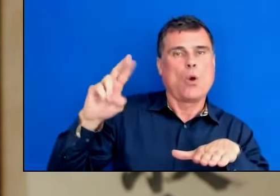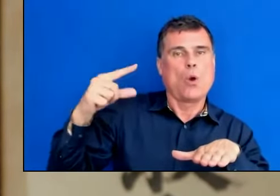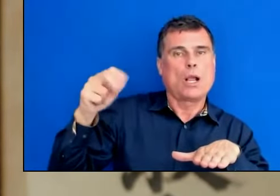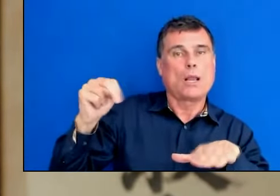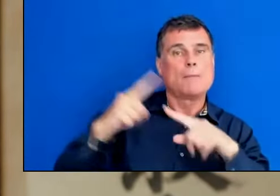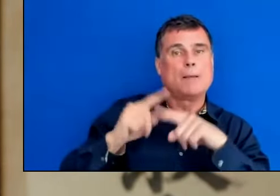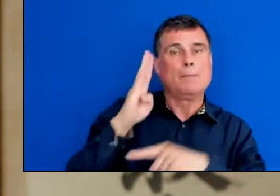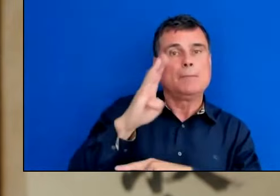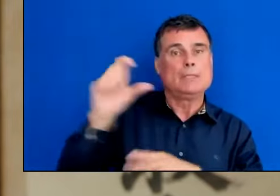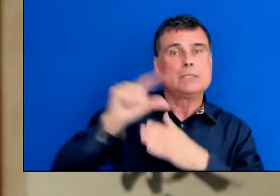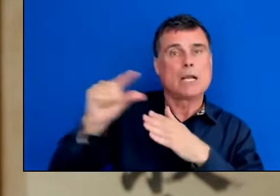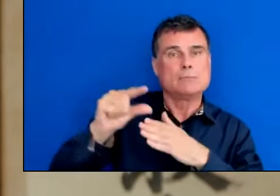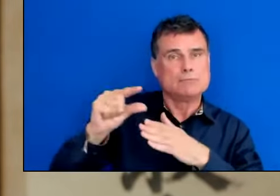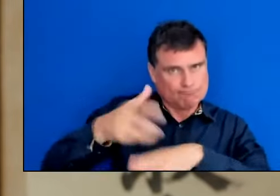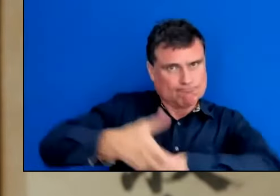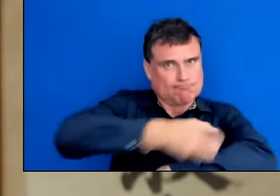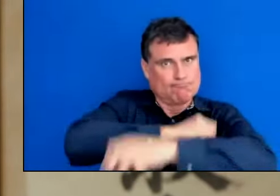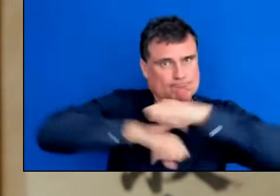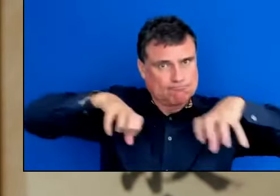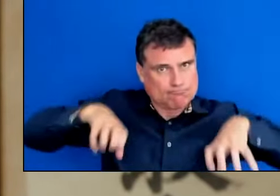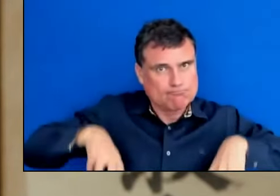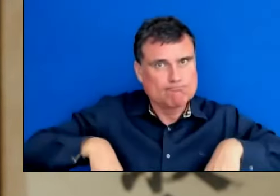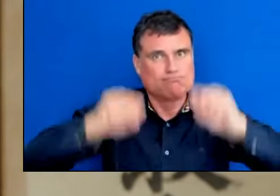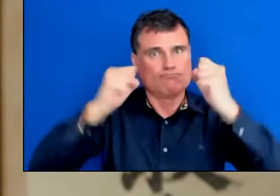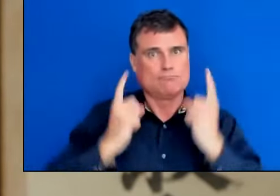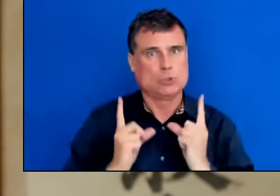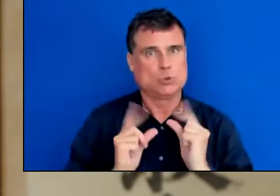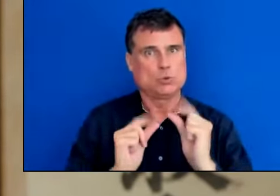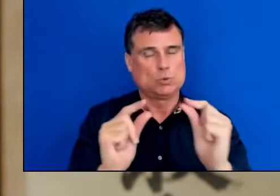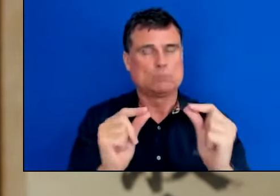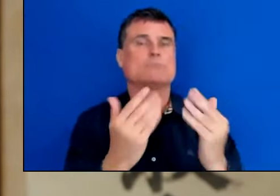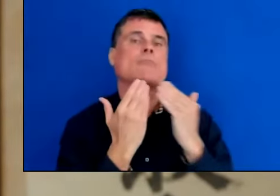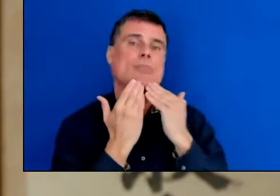meaningful action. Thank you.